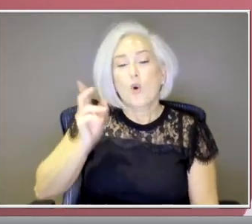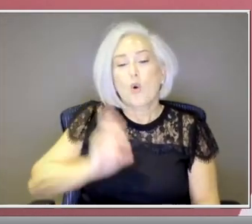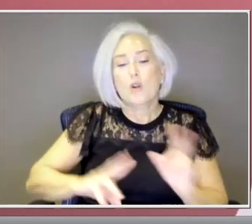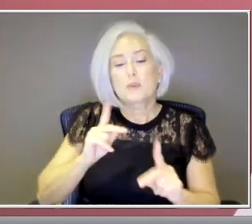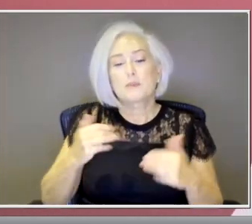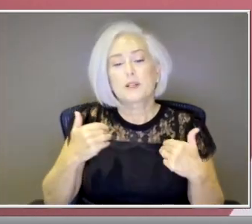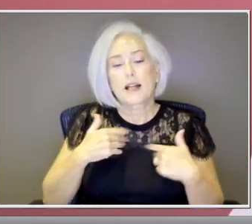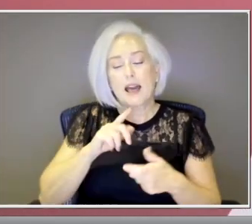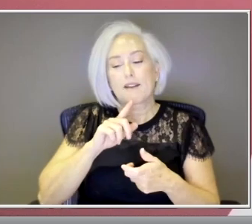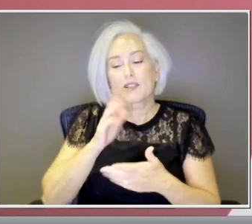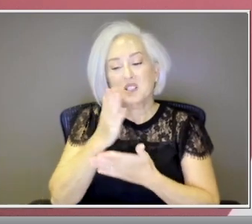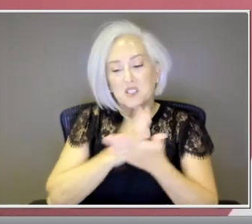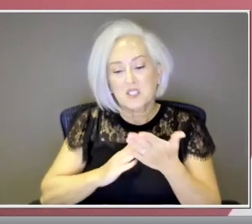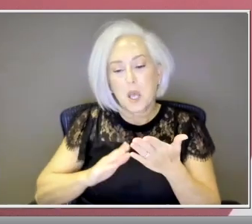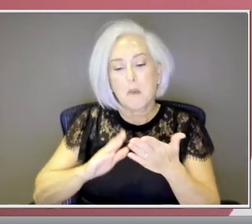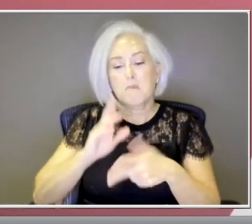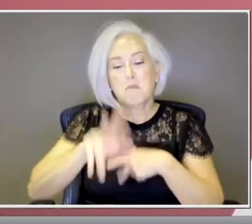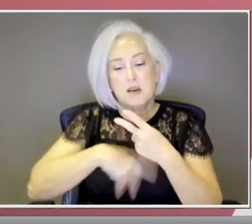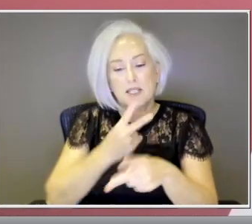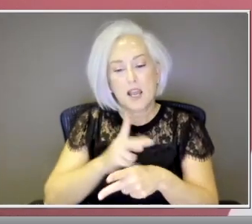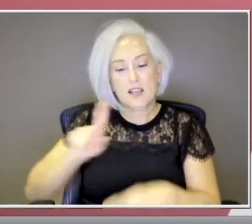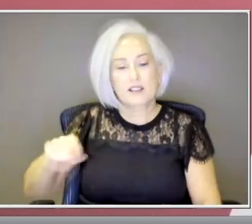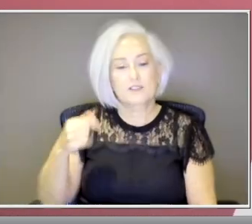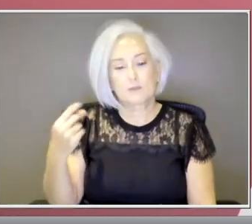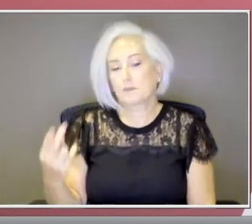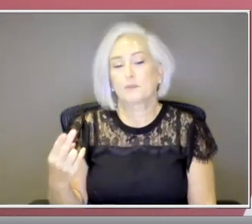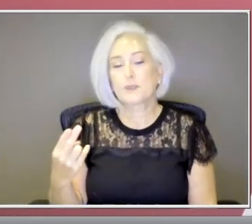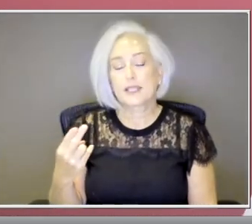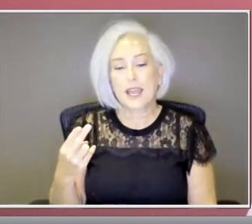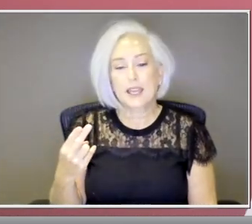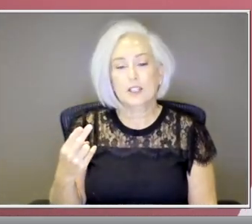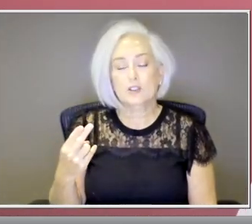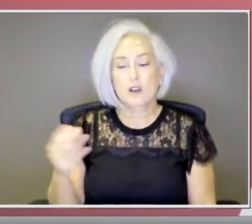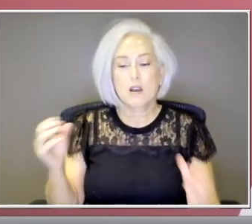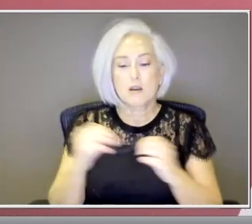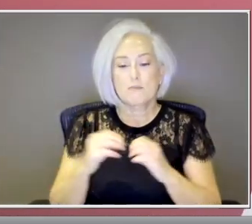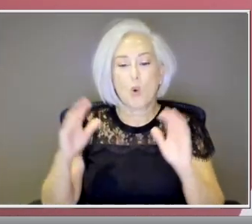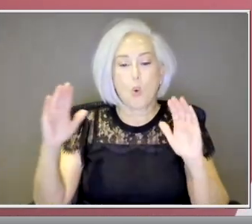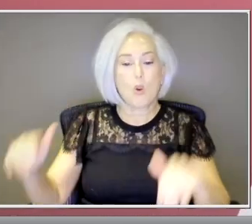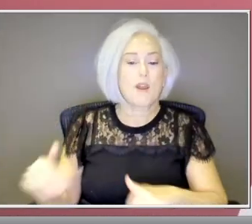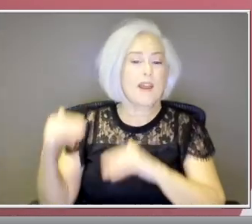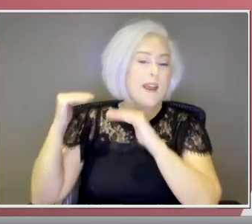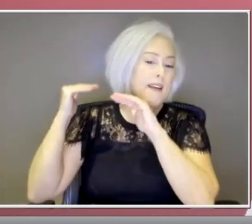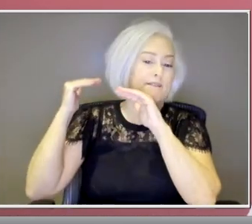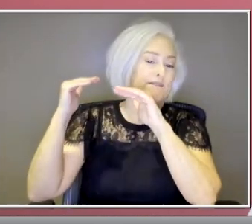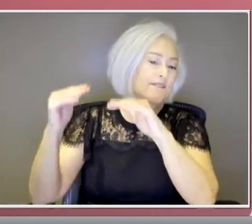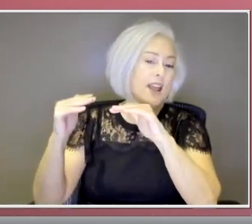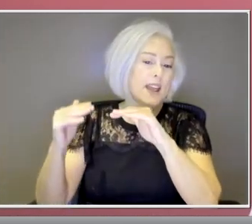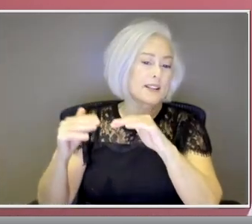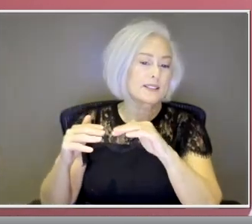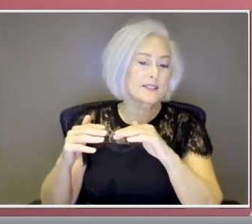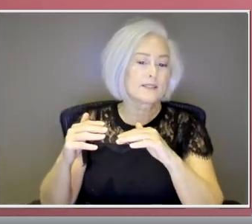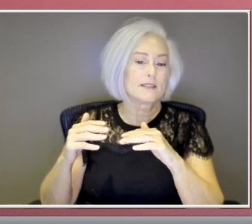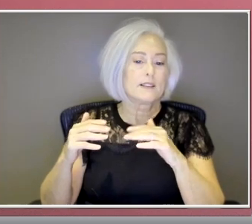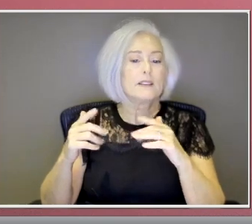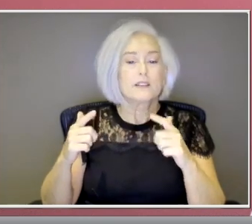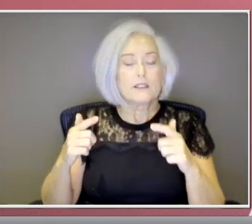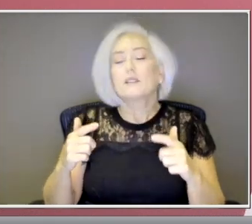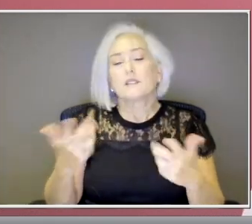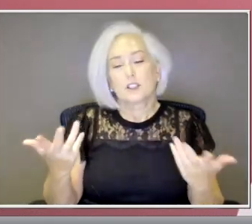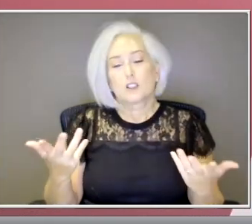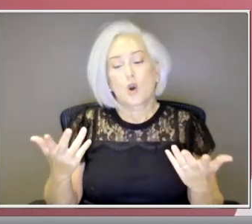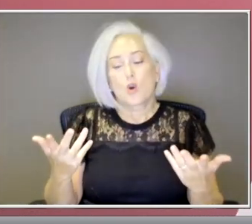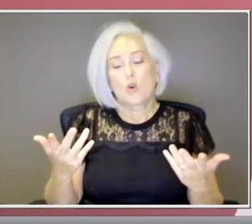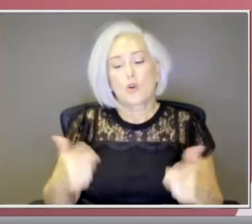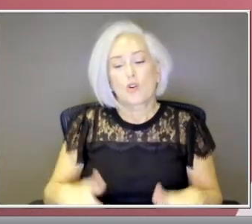pH that are very advanced, sometimes the lifespan is a couple years or less without treatment. The good